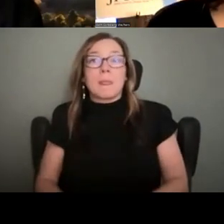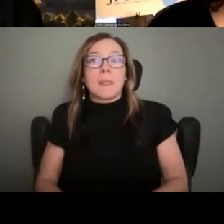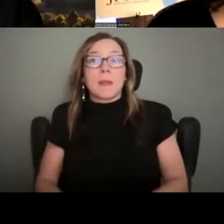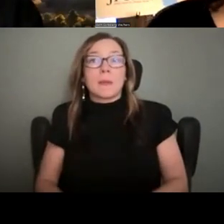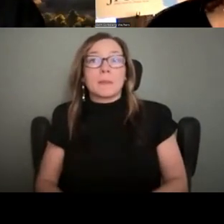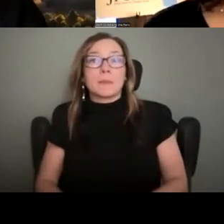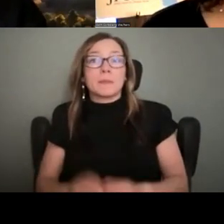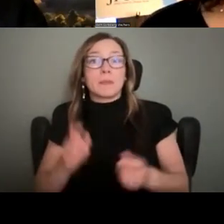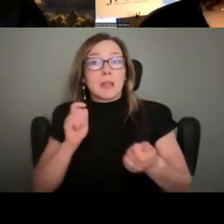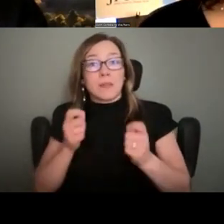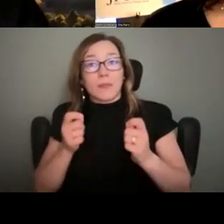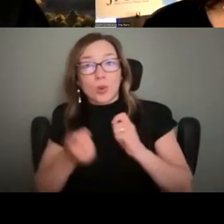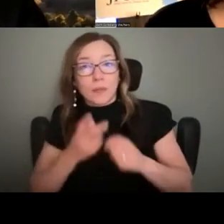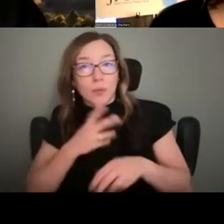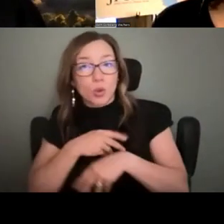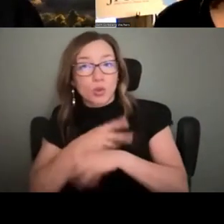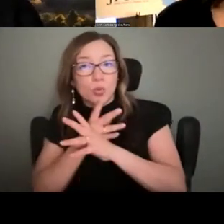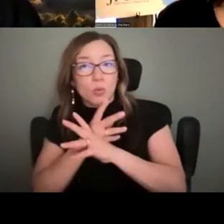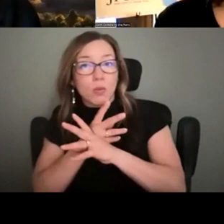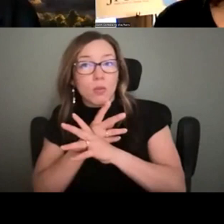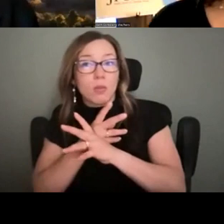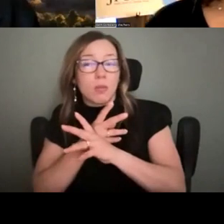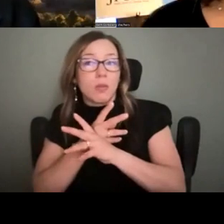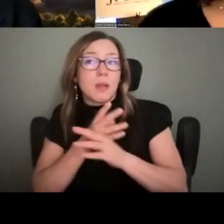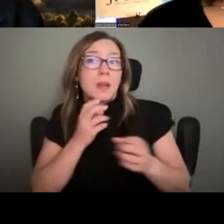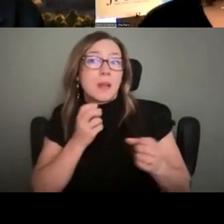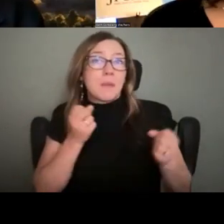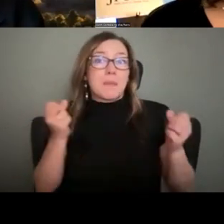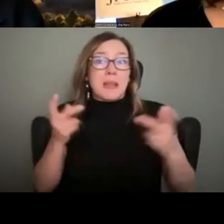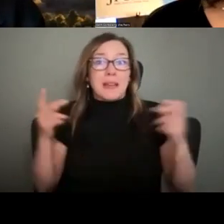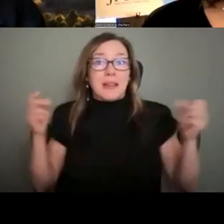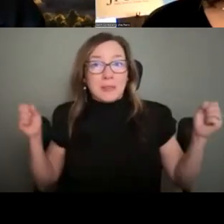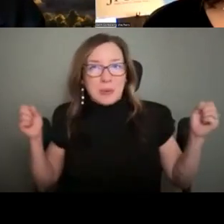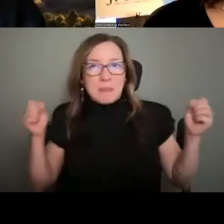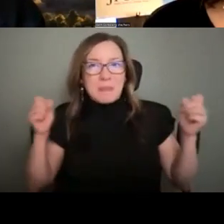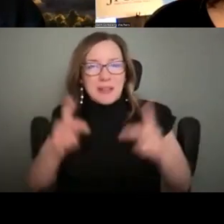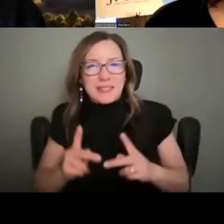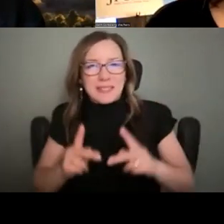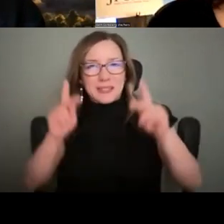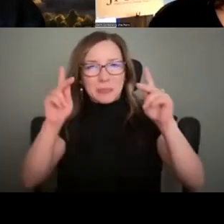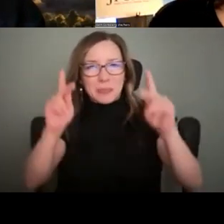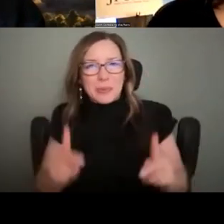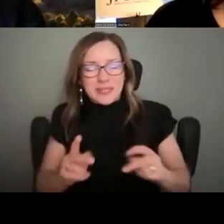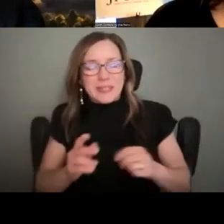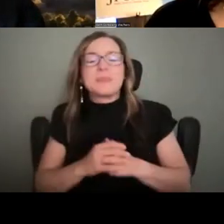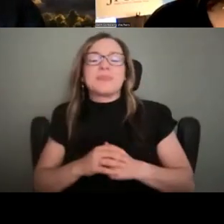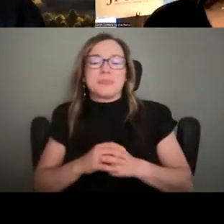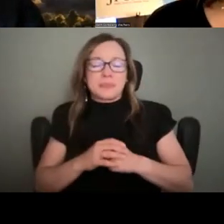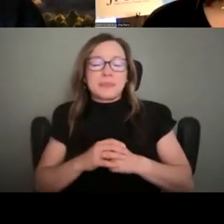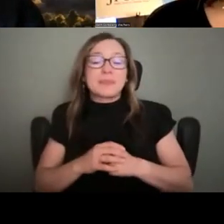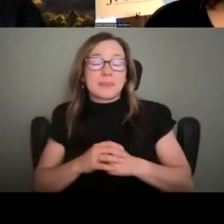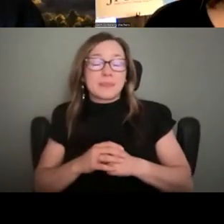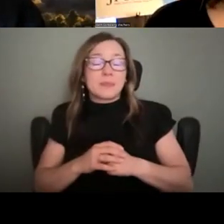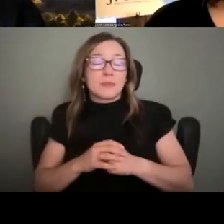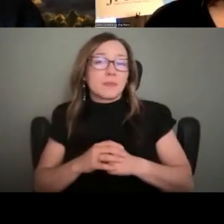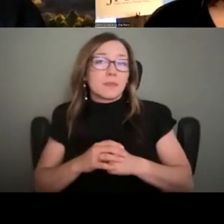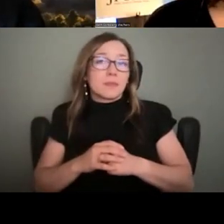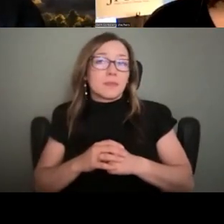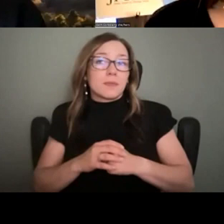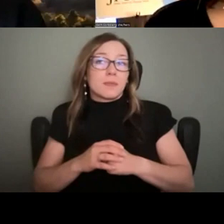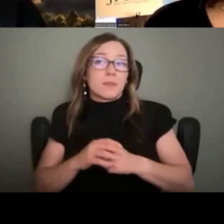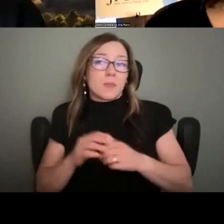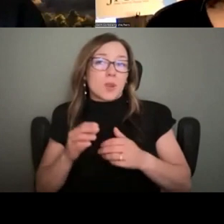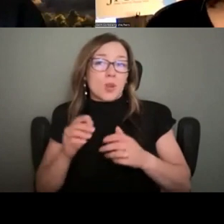a virtual format, and then many have gone back to in-person, and a growing segment